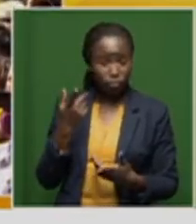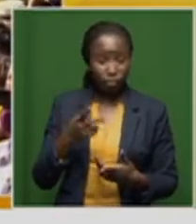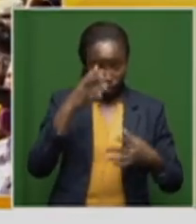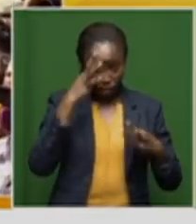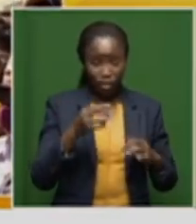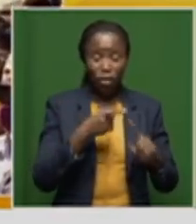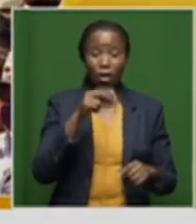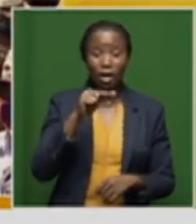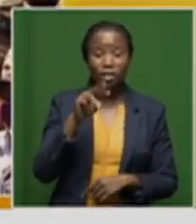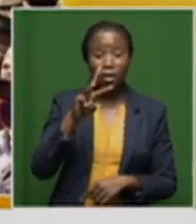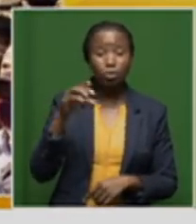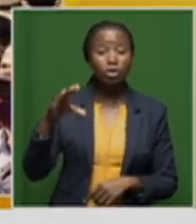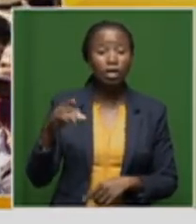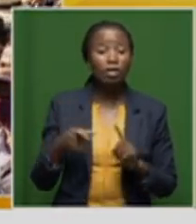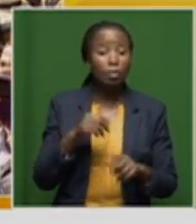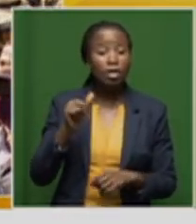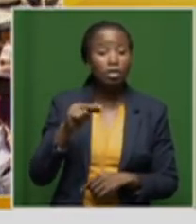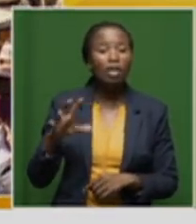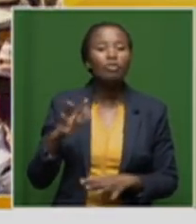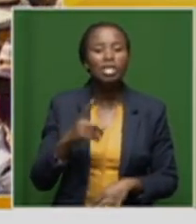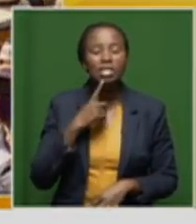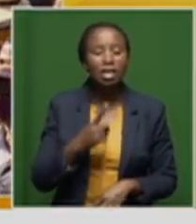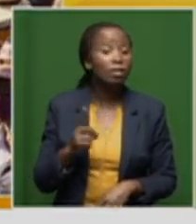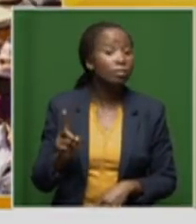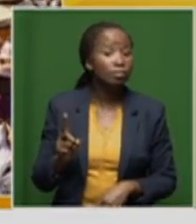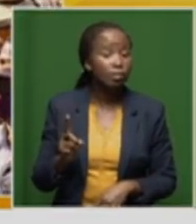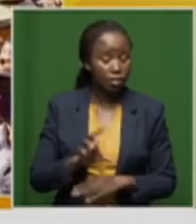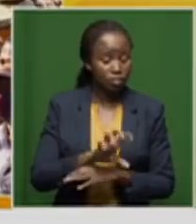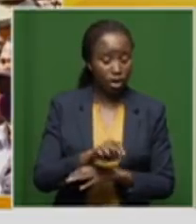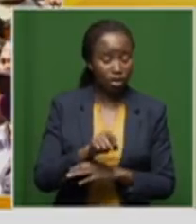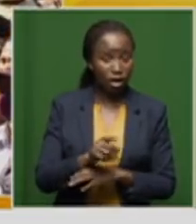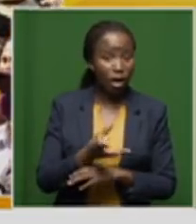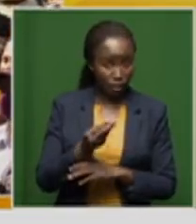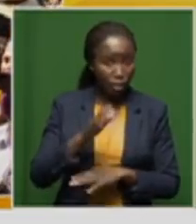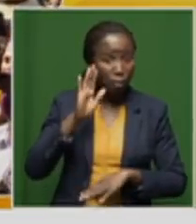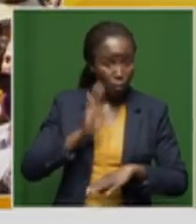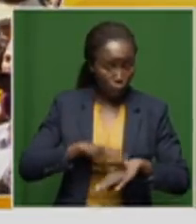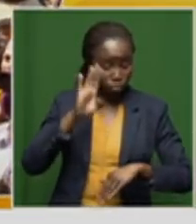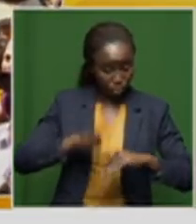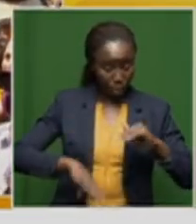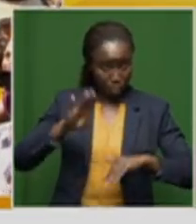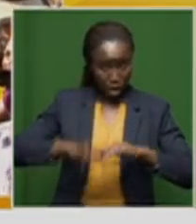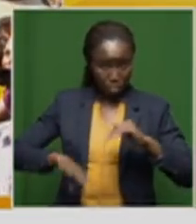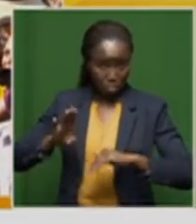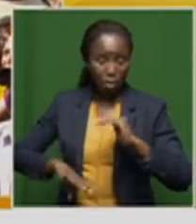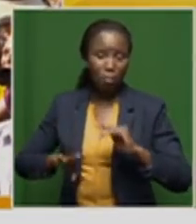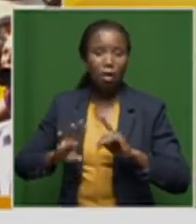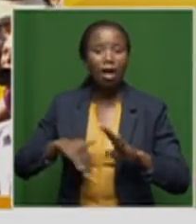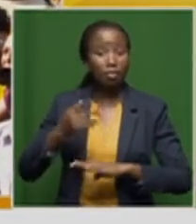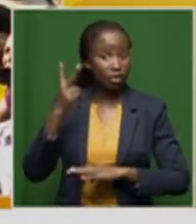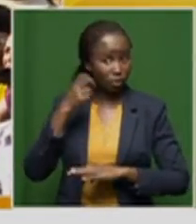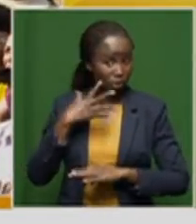the NWC of the ANC saying that they perhaps may be, facing more charges after what they said last